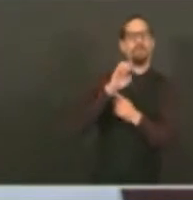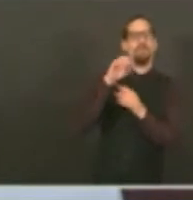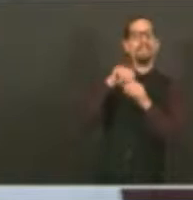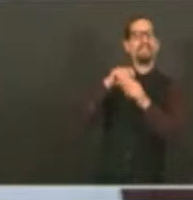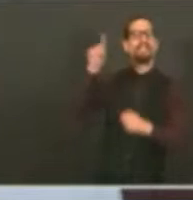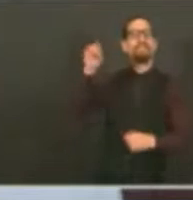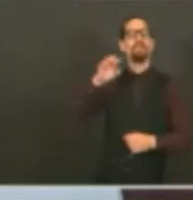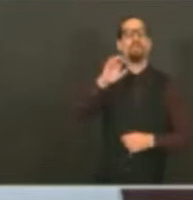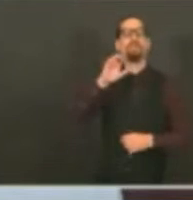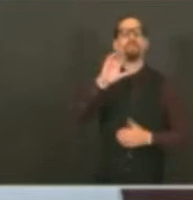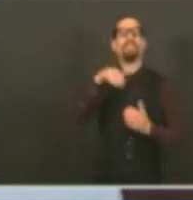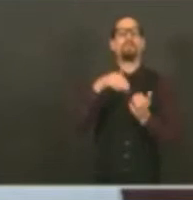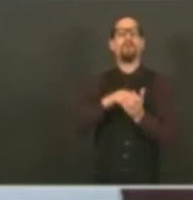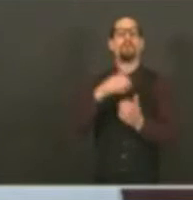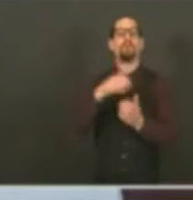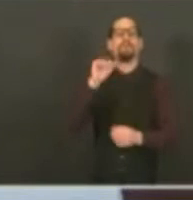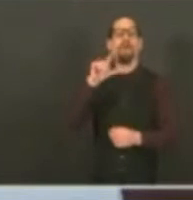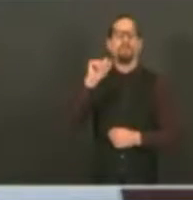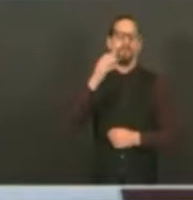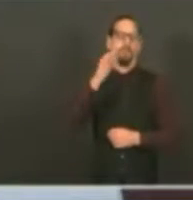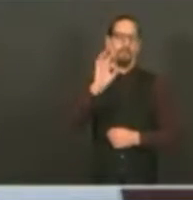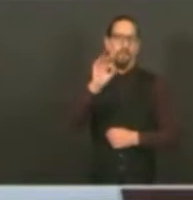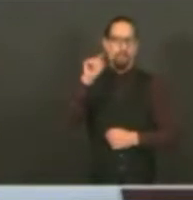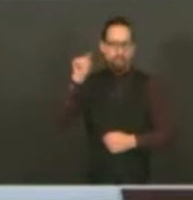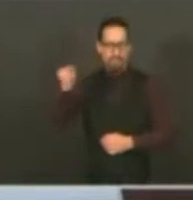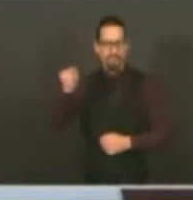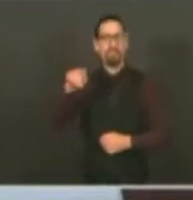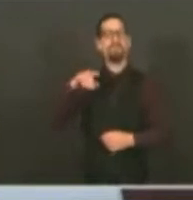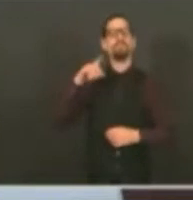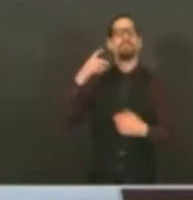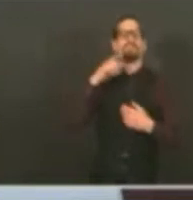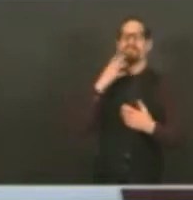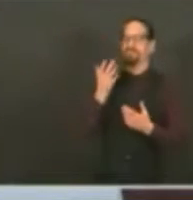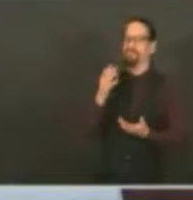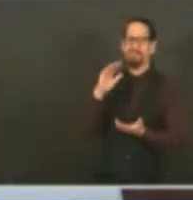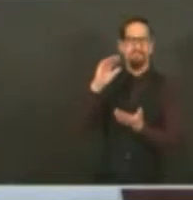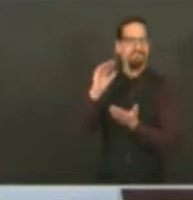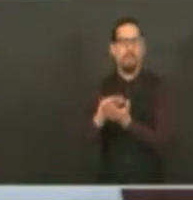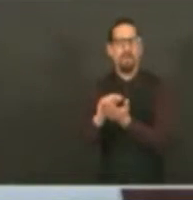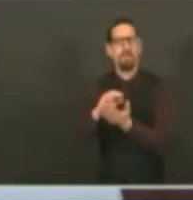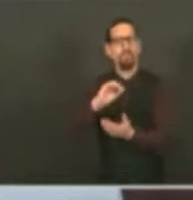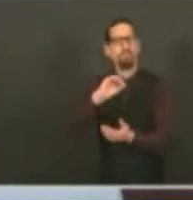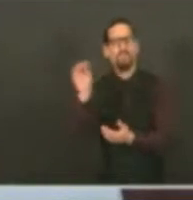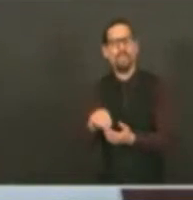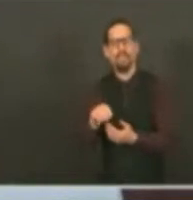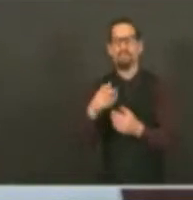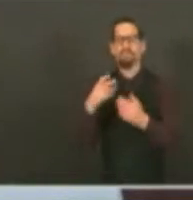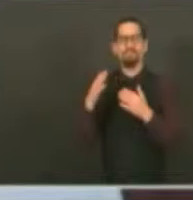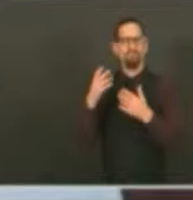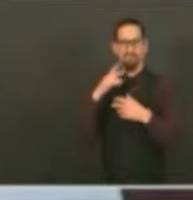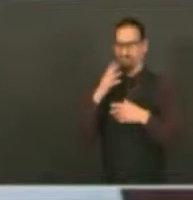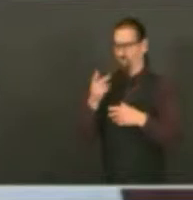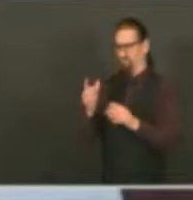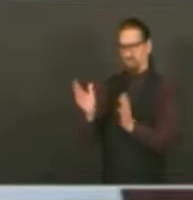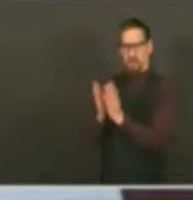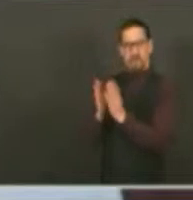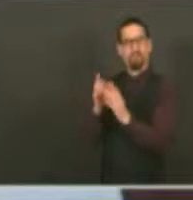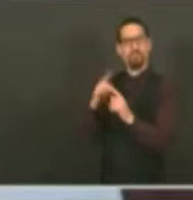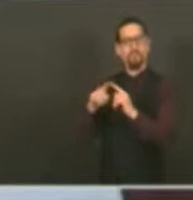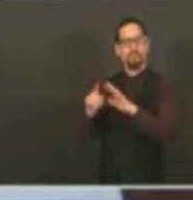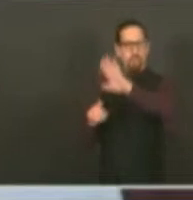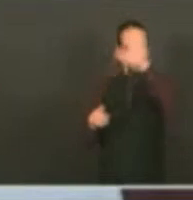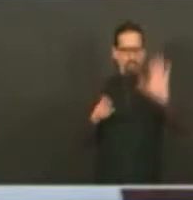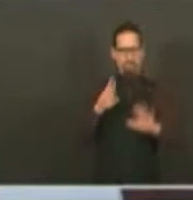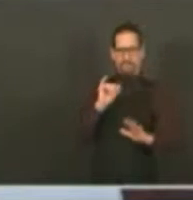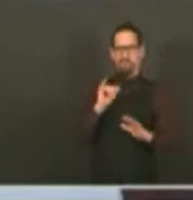highest percent positivity of any city in Rhode Island. At that test in Central Falls, we ran 182 tests and found